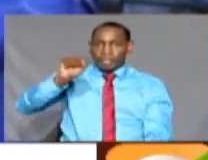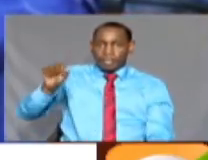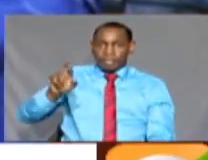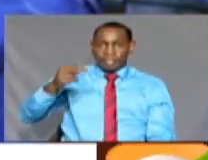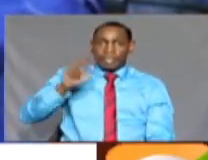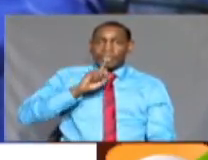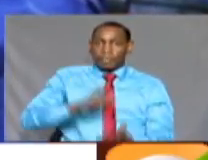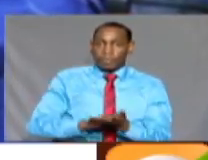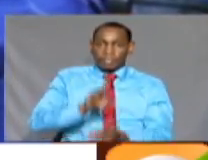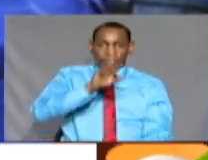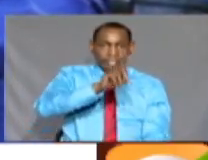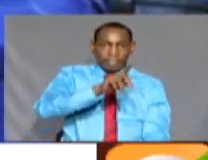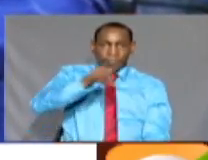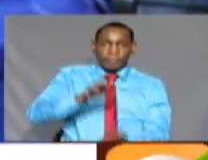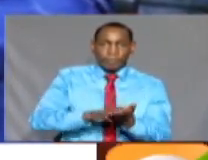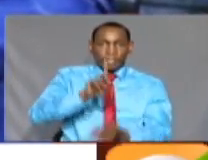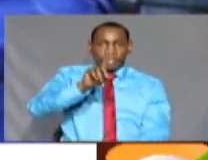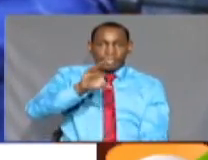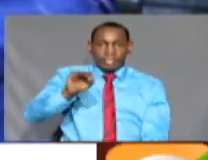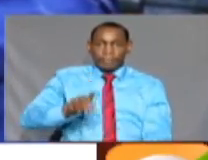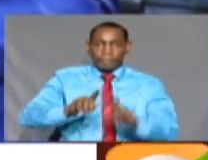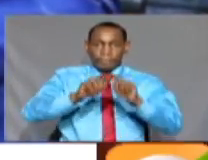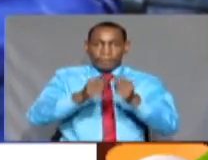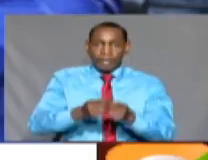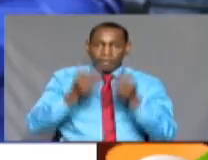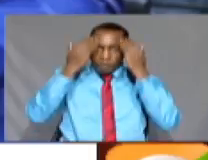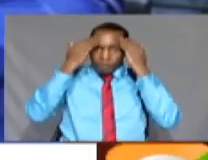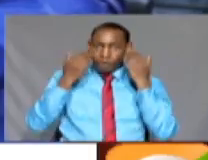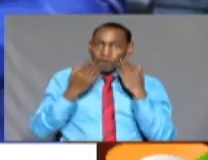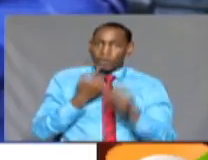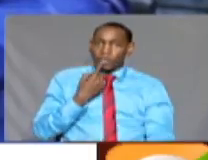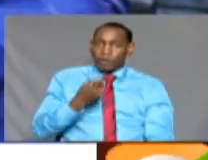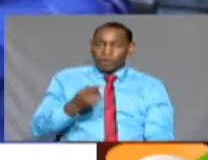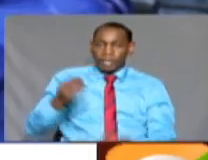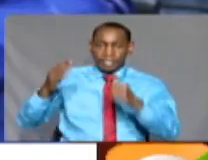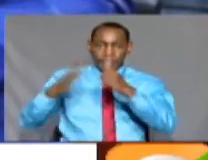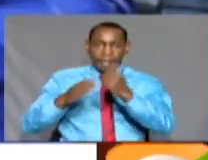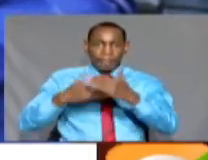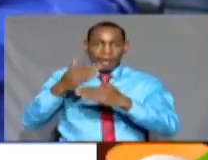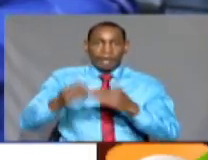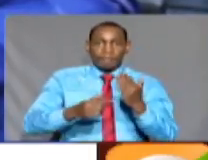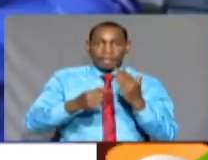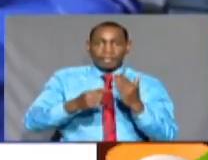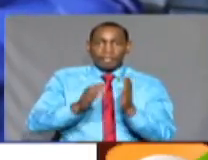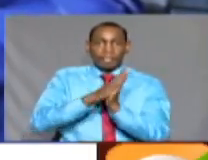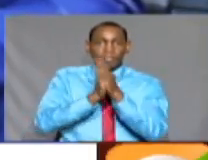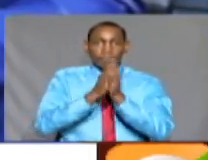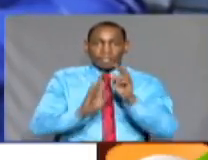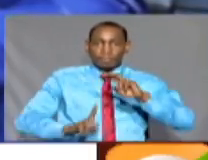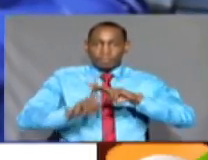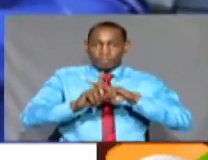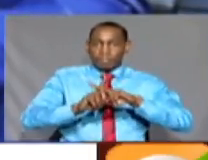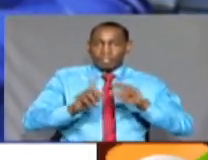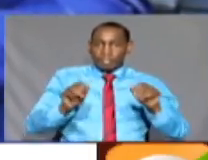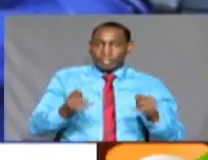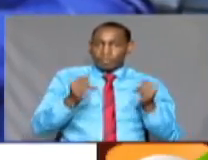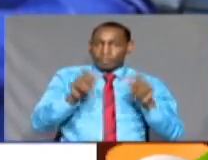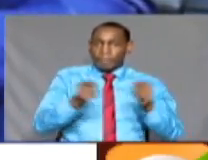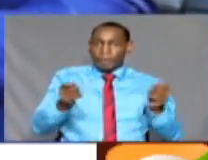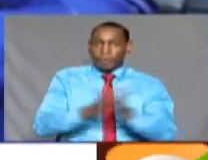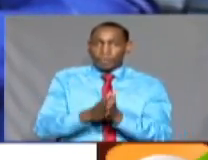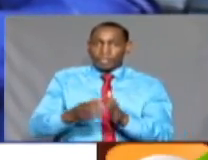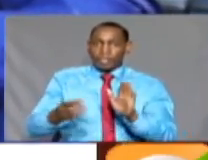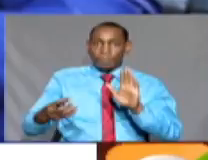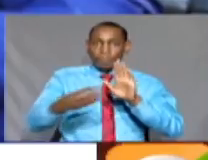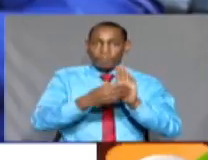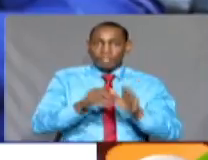the DPP and the DCI are in contempt of the September ruling after an article appeared in one of the dailies, as well as a post on